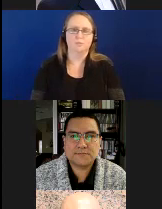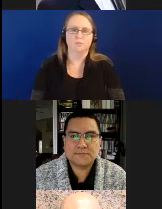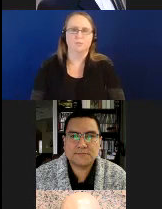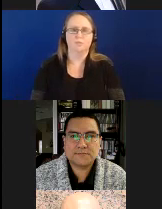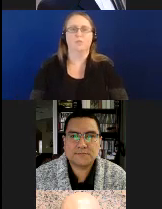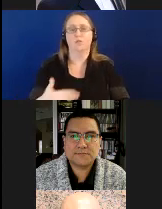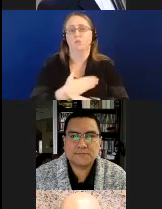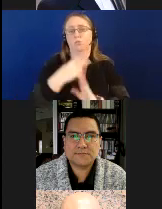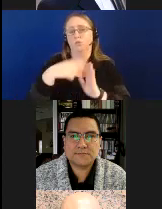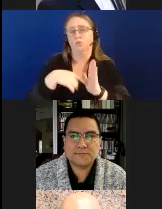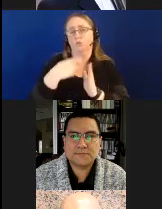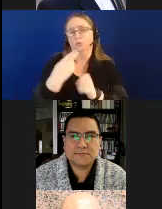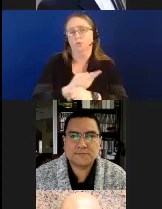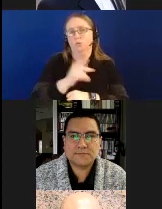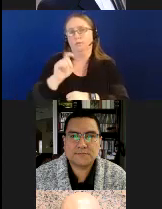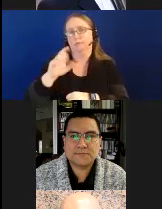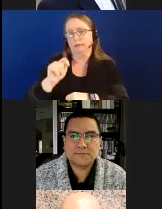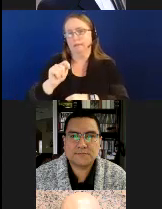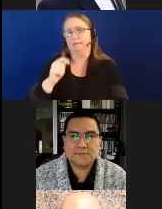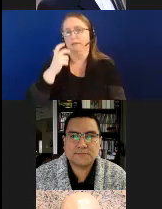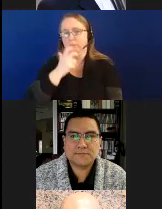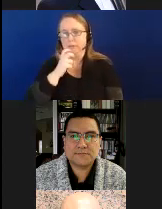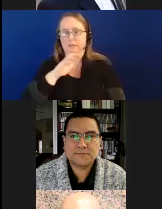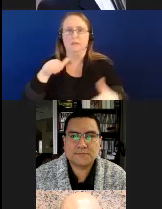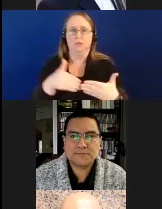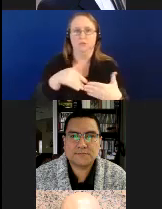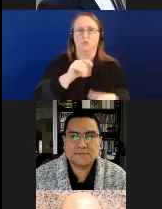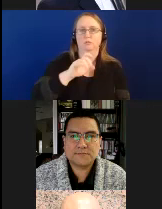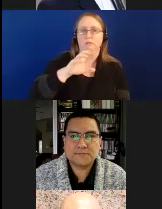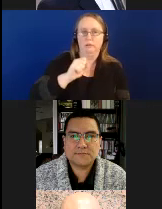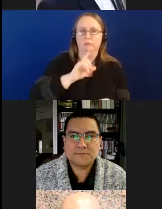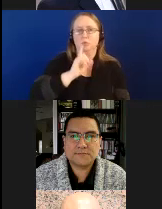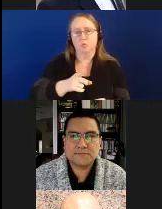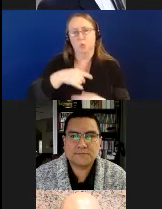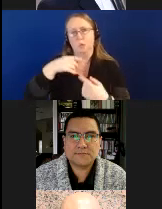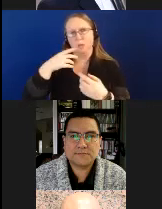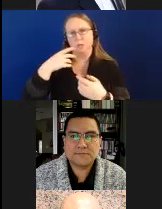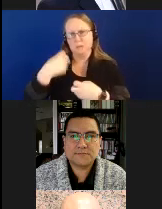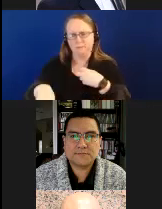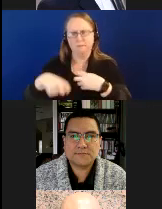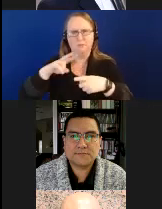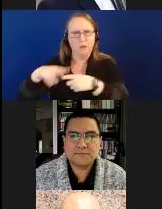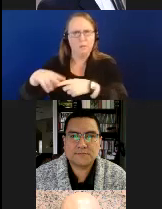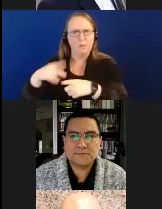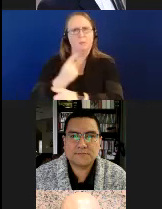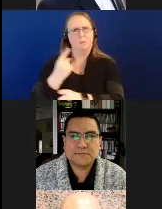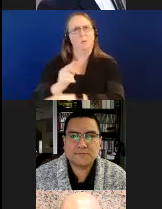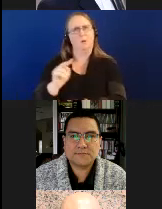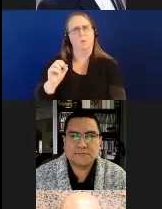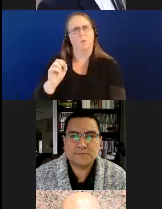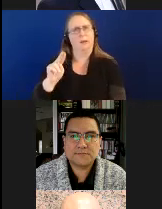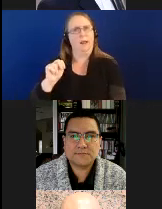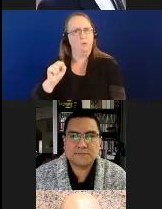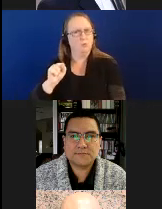Pre-reads using text-to-speech introduces the text and makes sure to cover difficult vocabulary and proper nouns so students can hear them ahead of